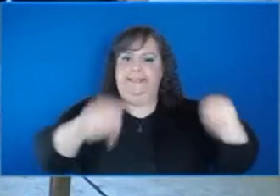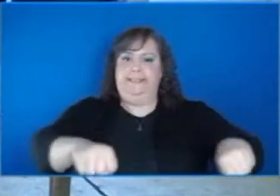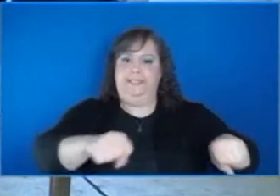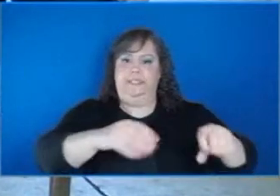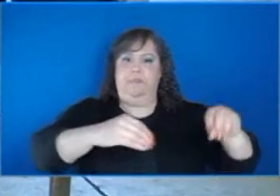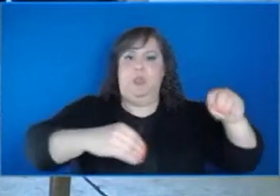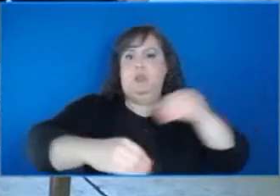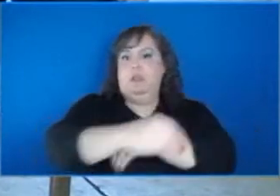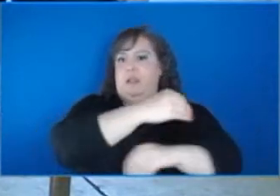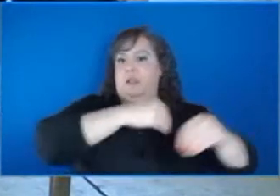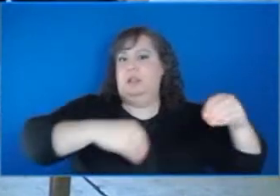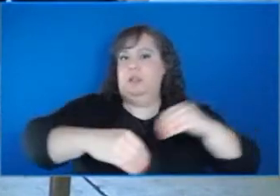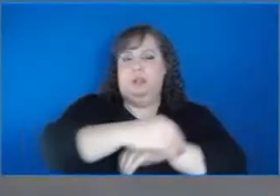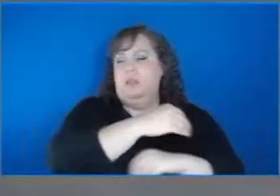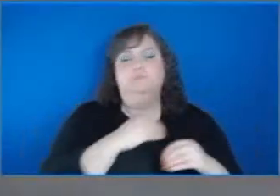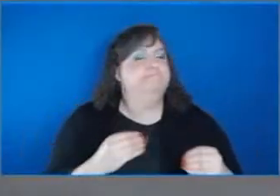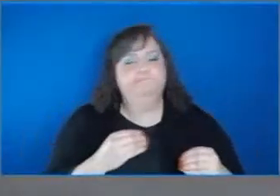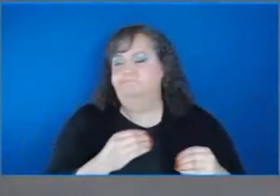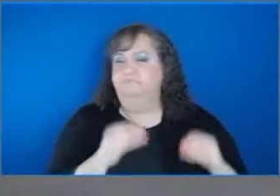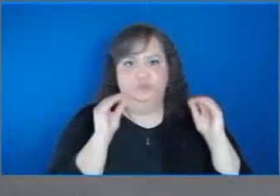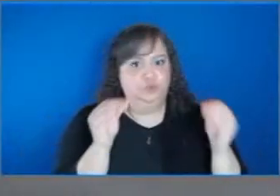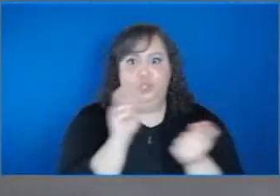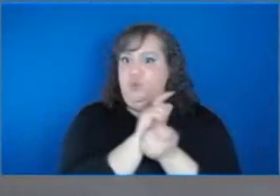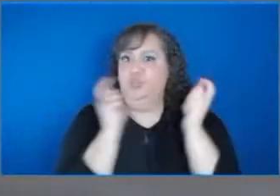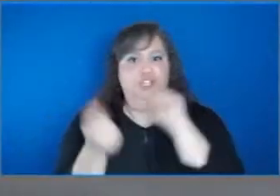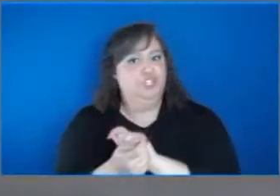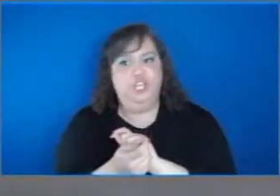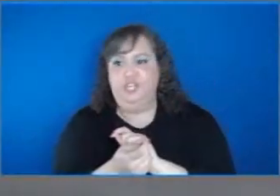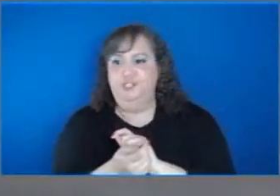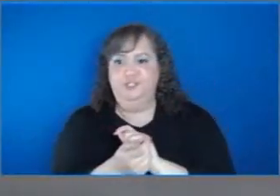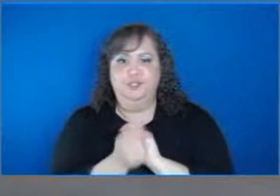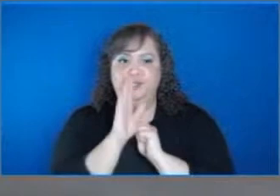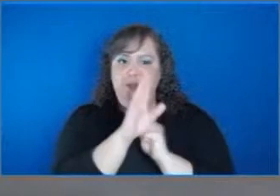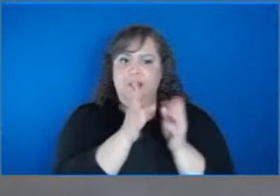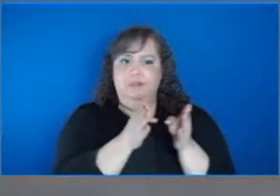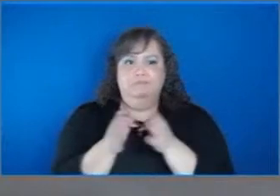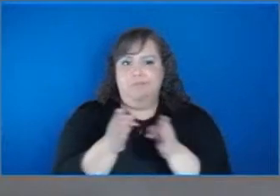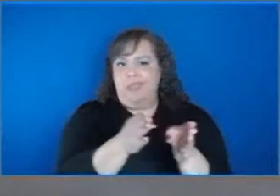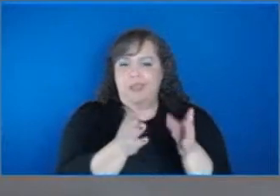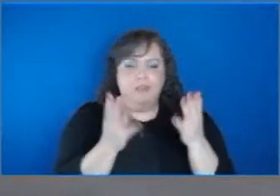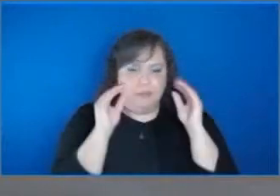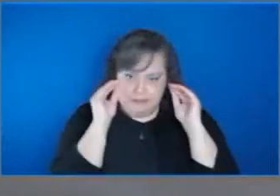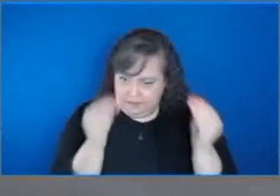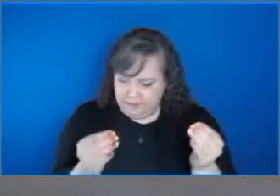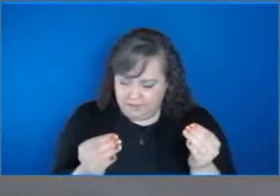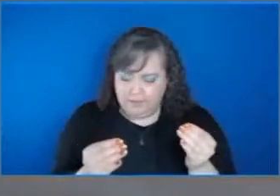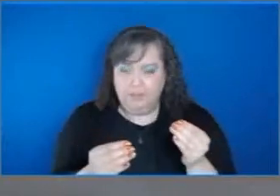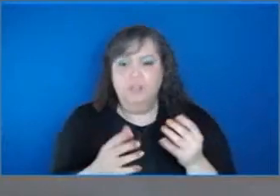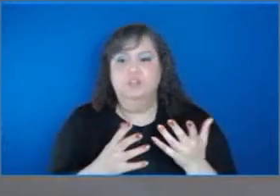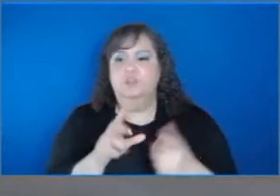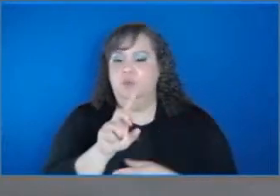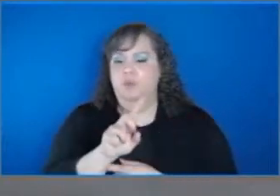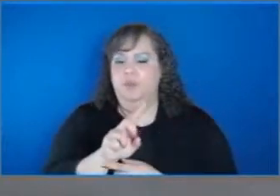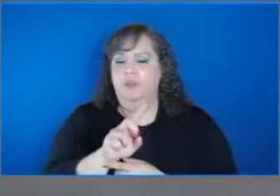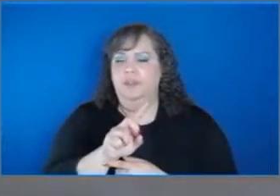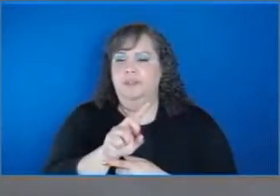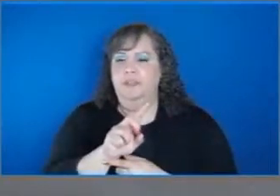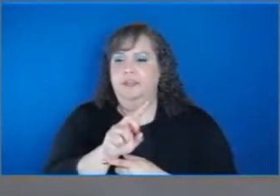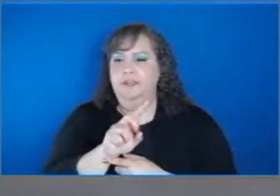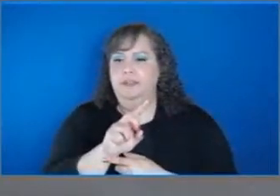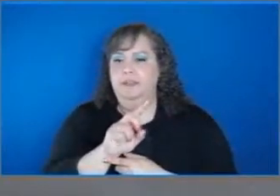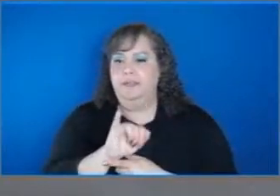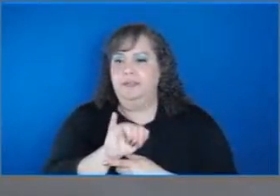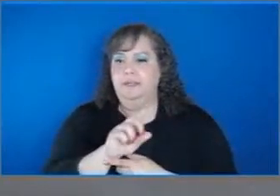fast the overall system's going or its path. So nothing will change in the whole Didymos system. It's going to stay exactly on the